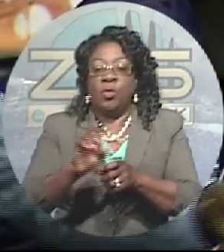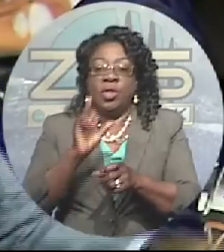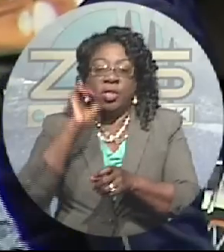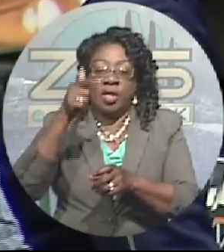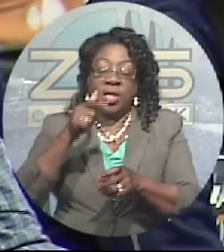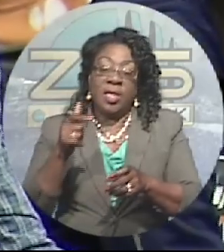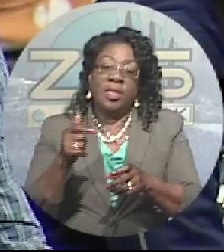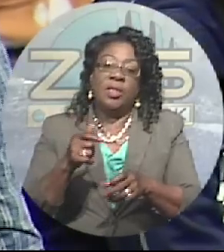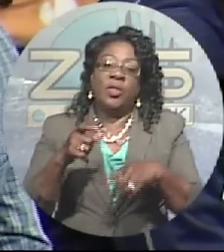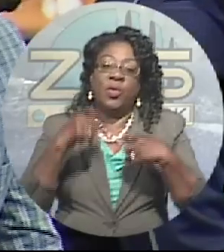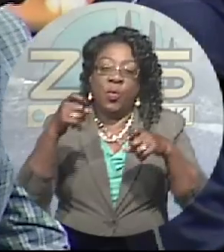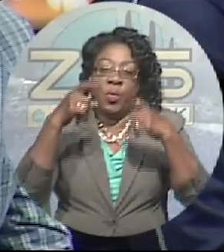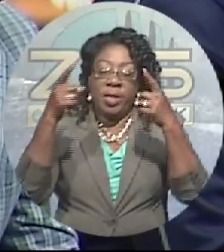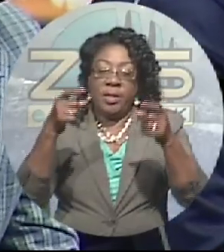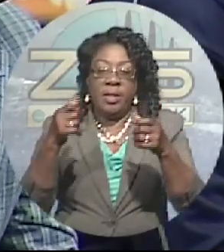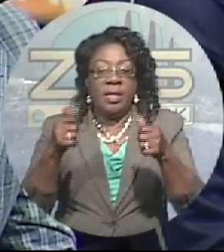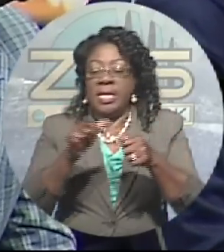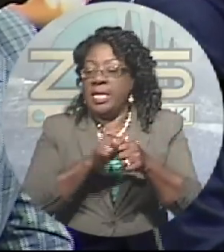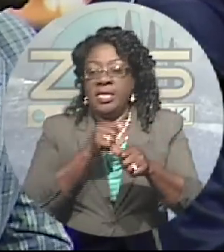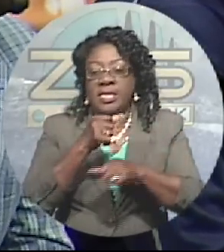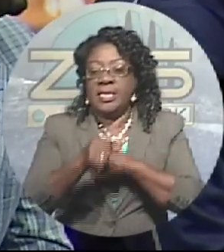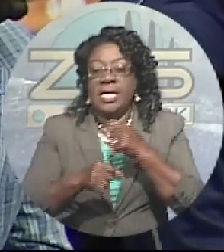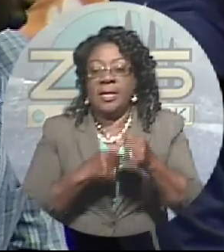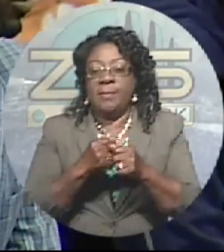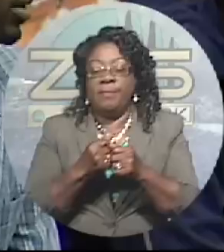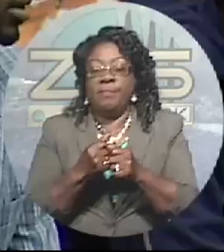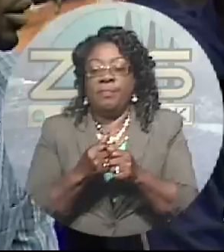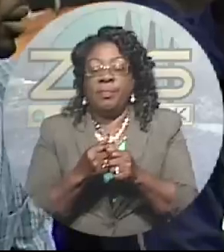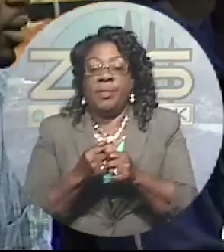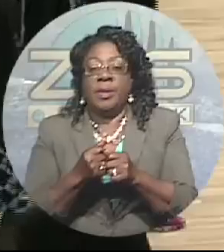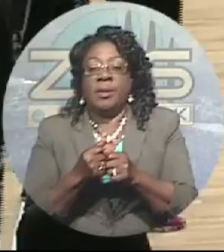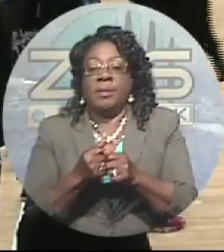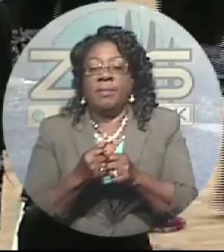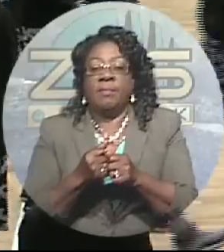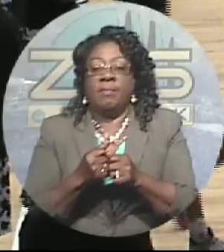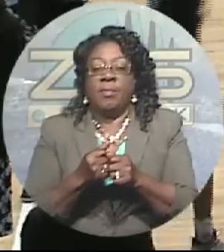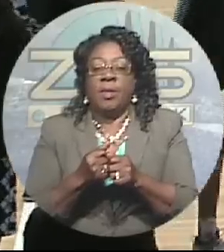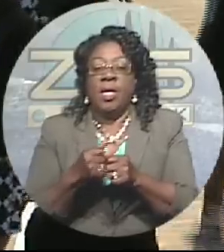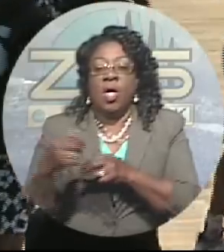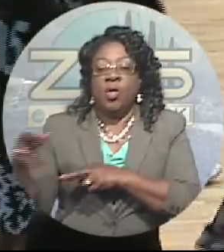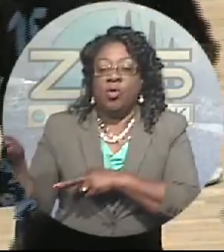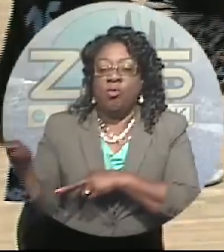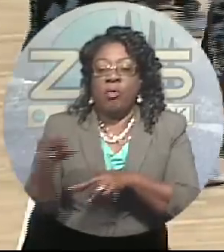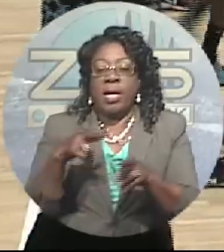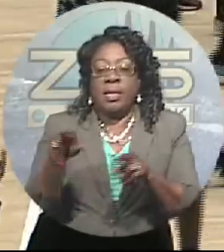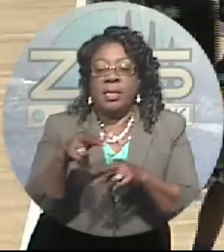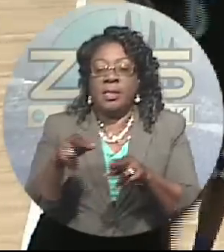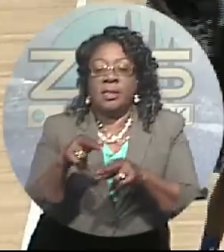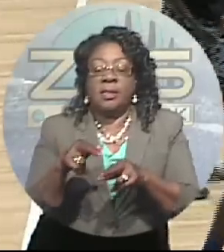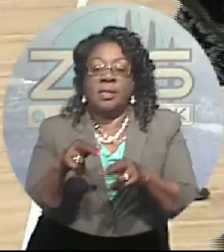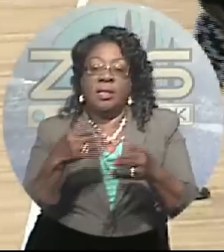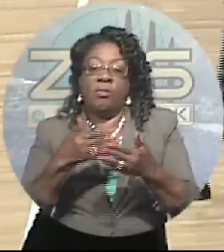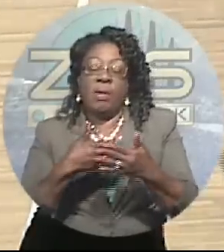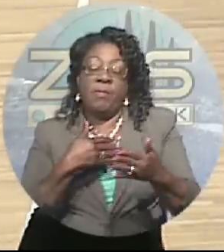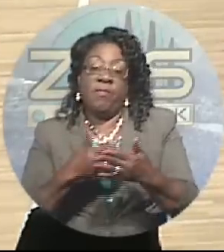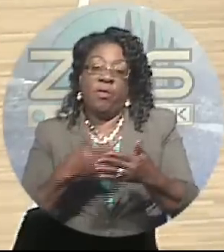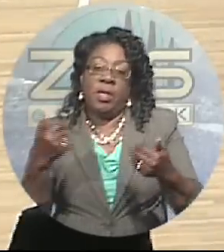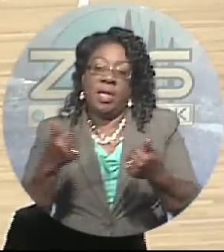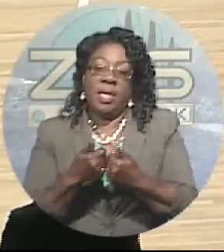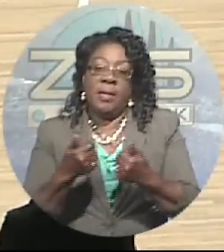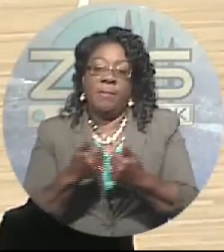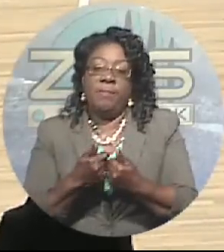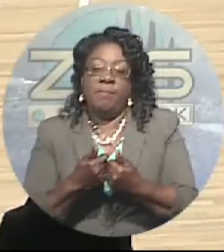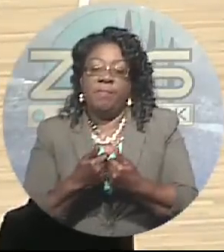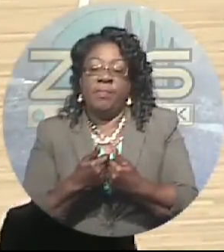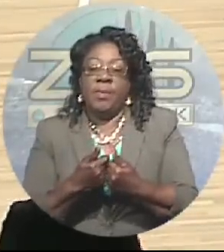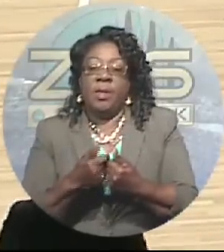while Kevin Clark looking for his first since taking over for Bain. Rattlers learning right before the game. Co-captain Asher